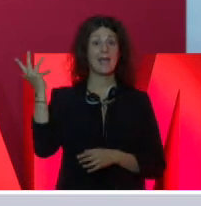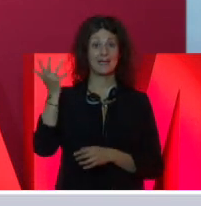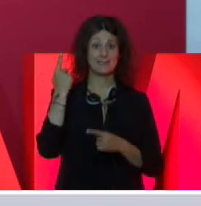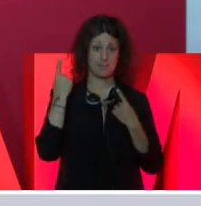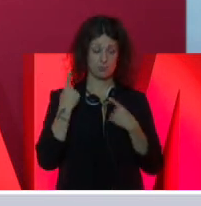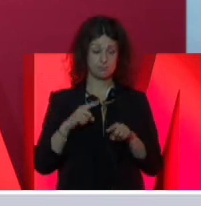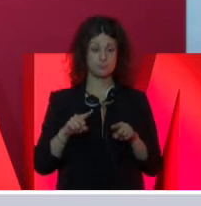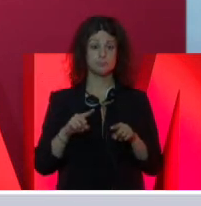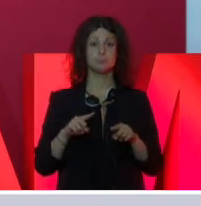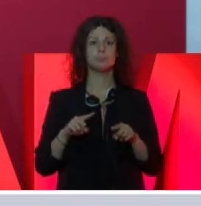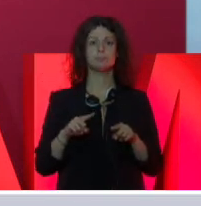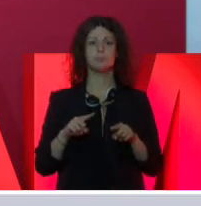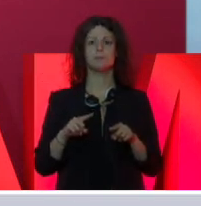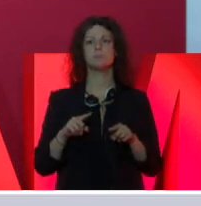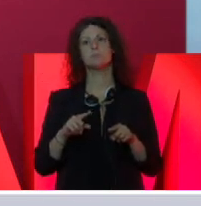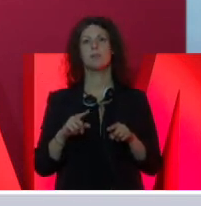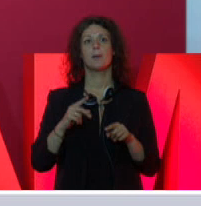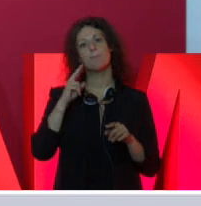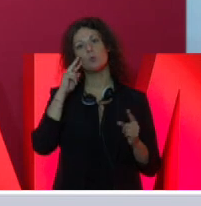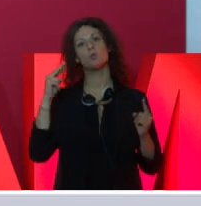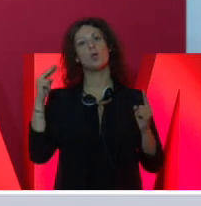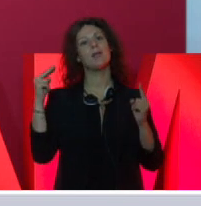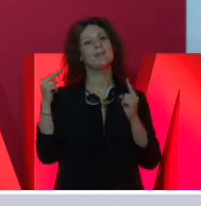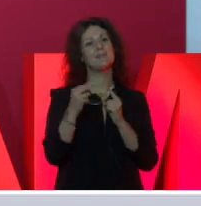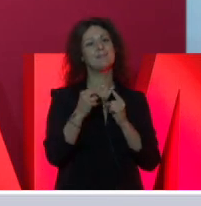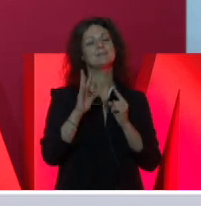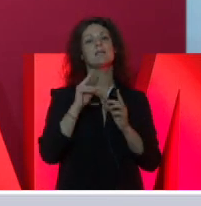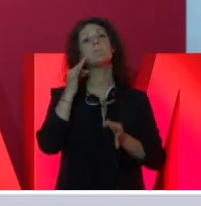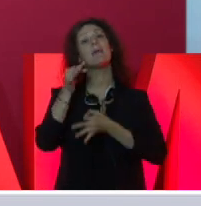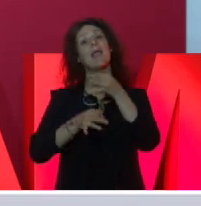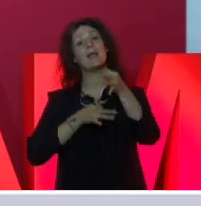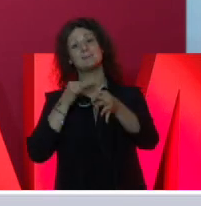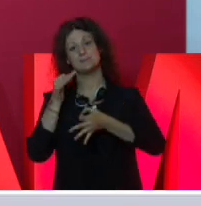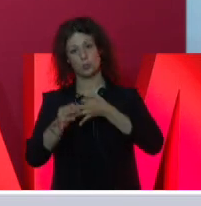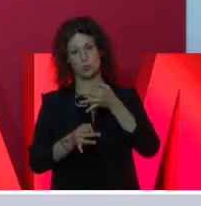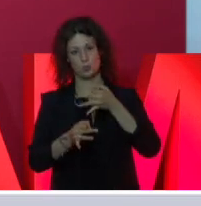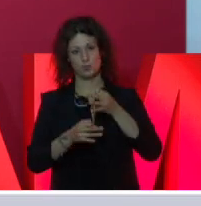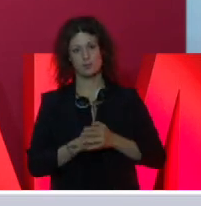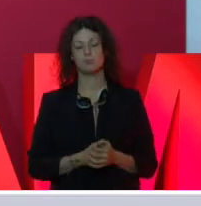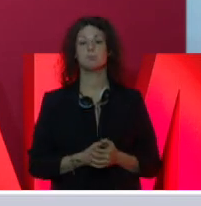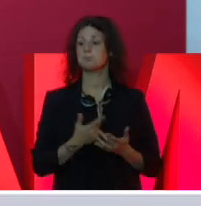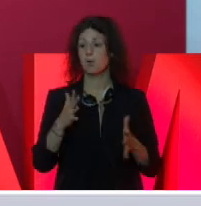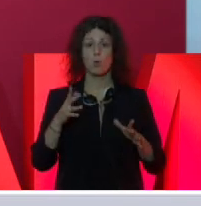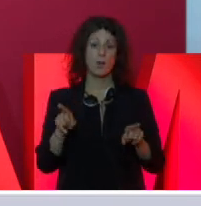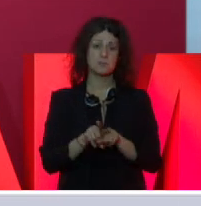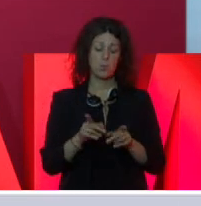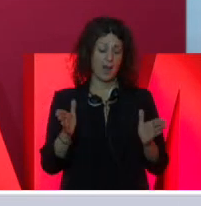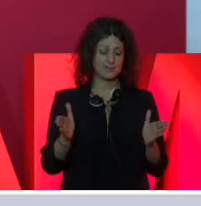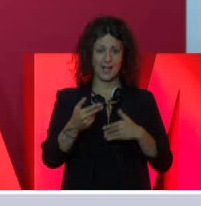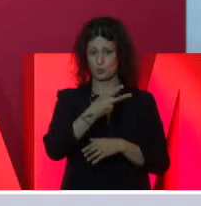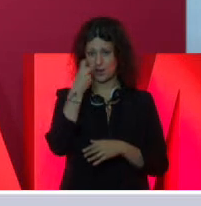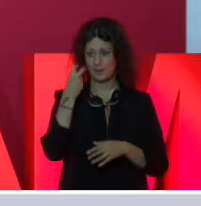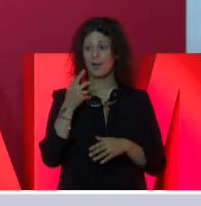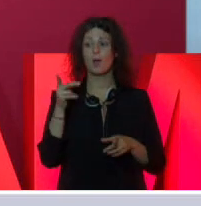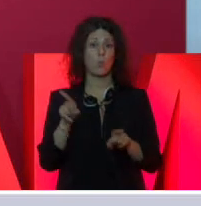talking about soccer again. This is an example of a human black box explanation. What we have